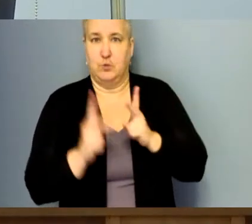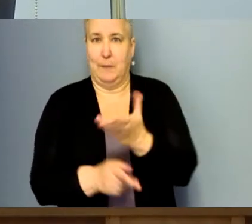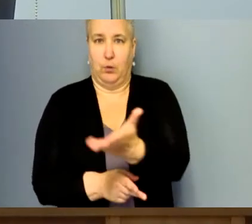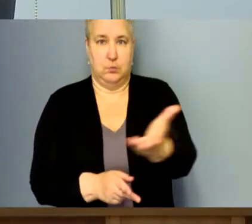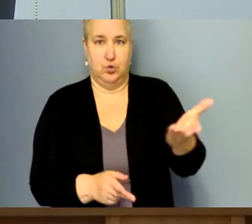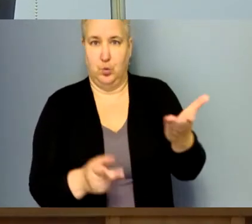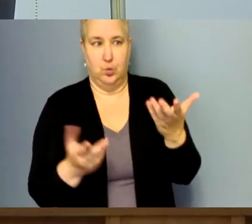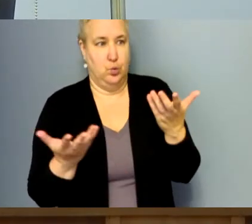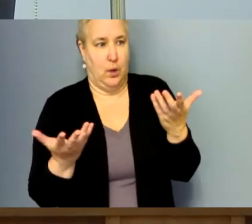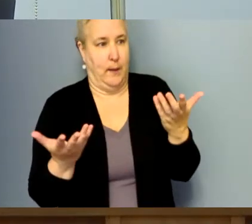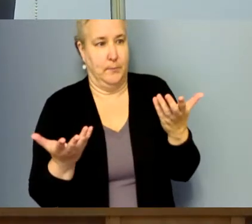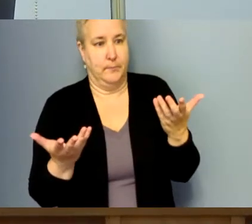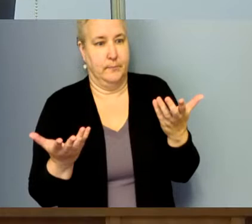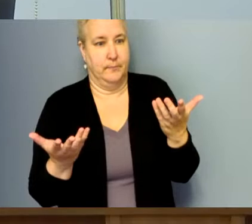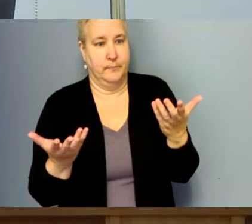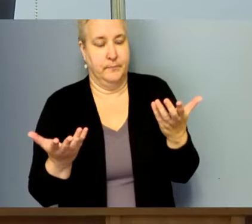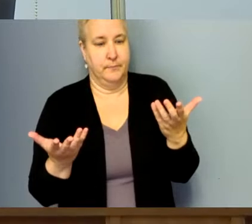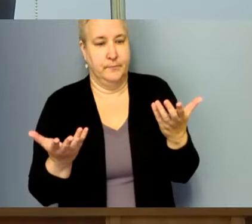to,